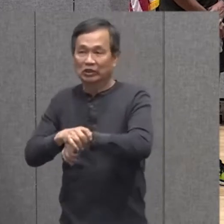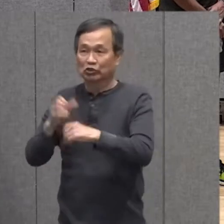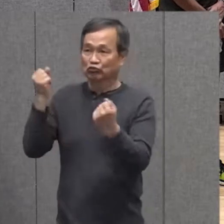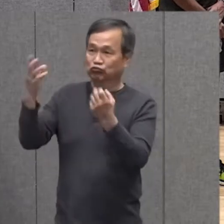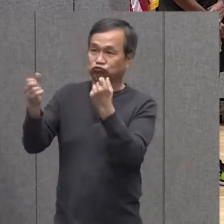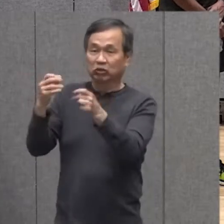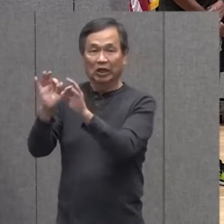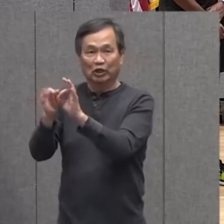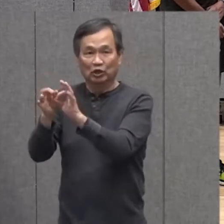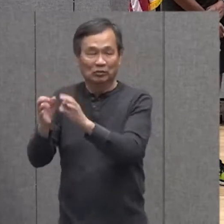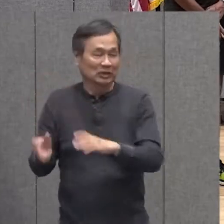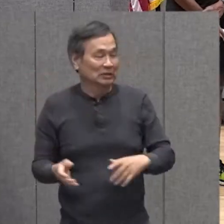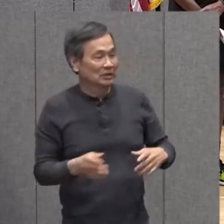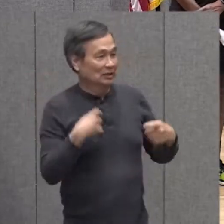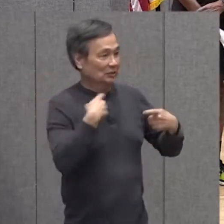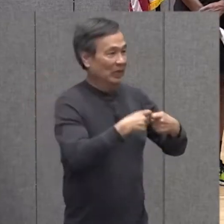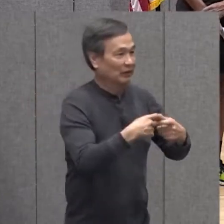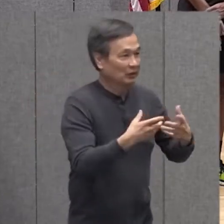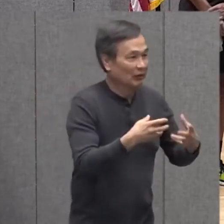en inglés.